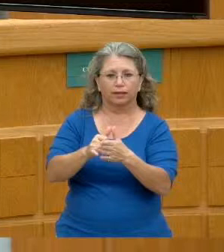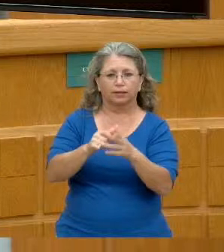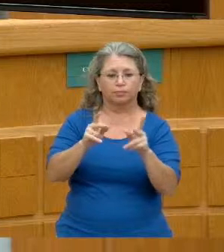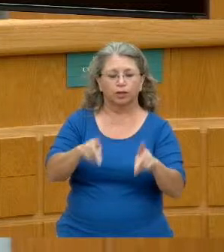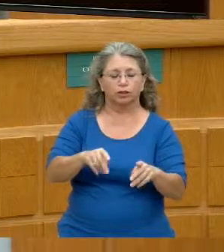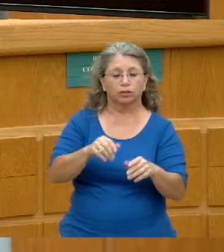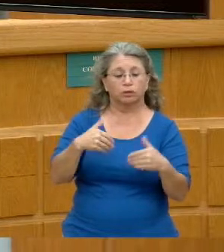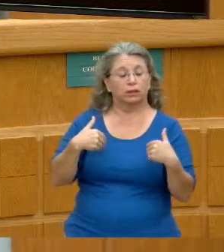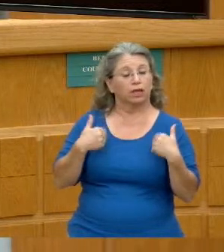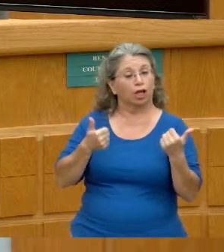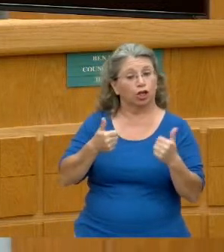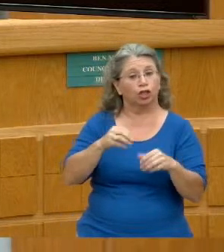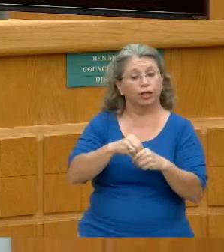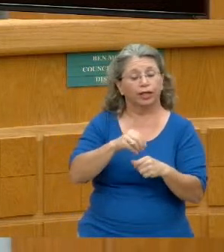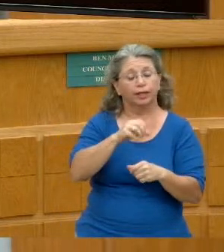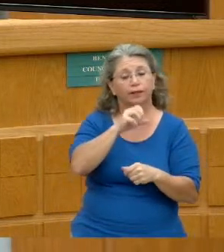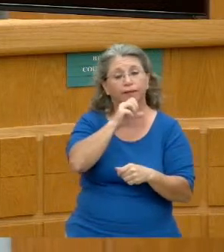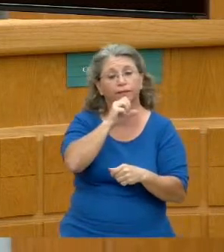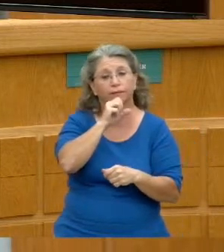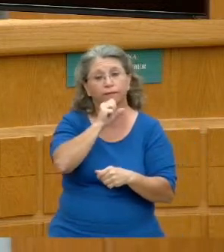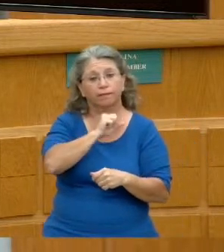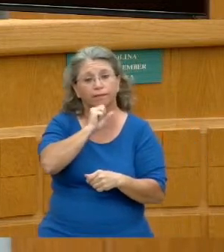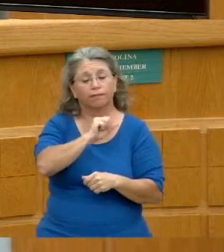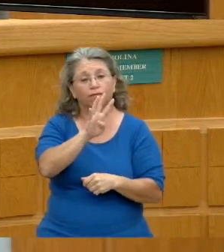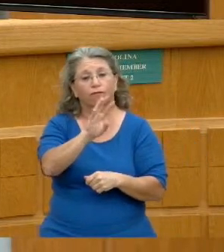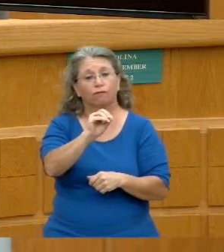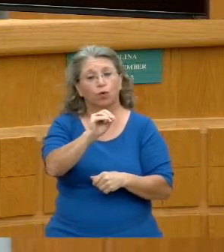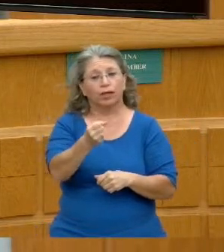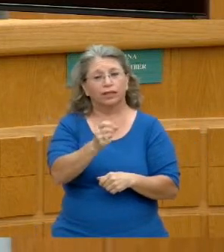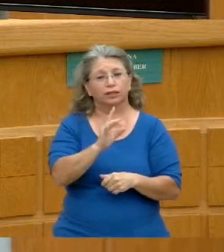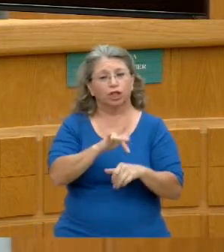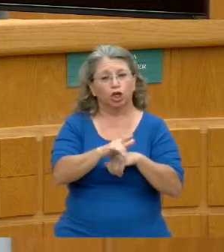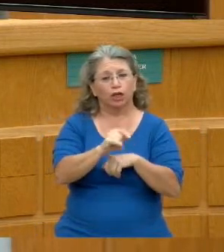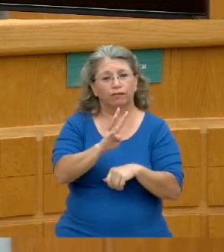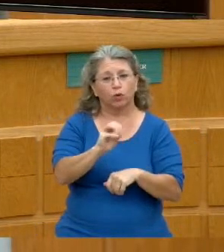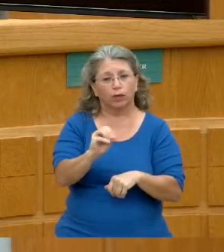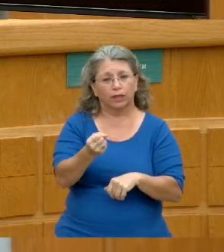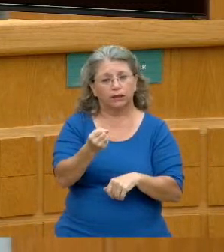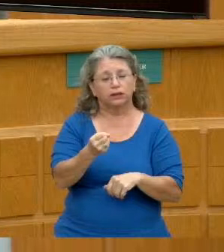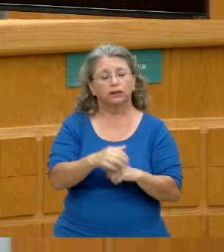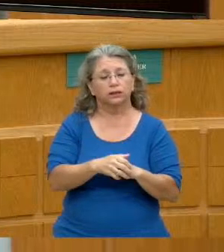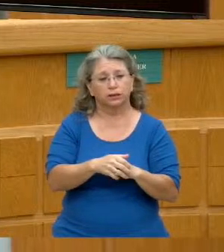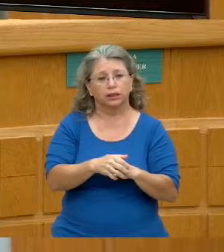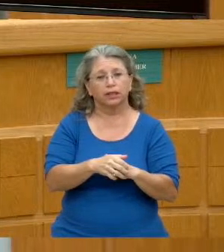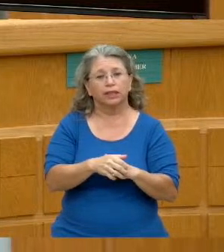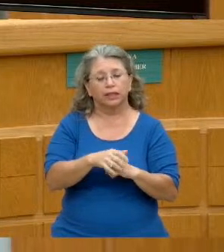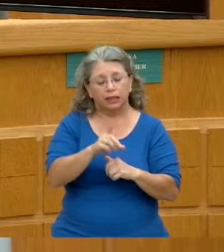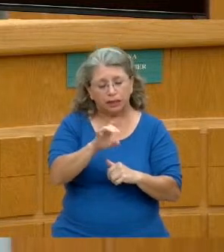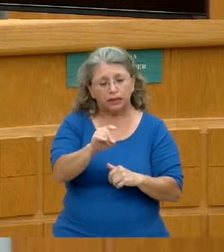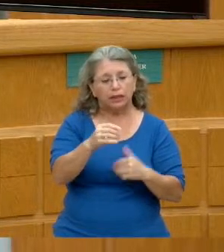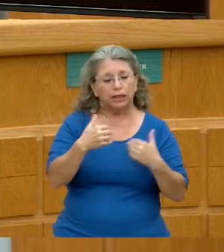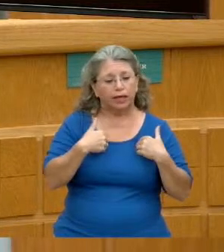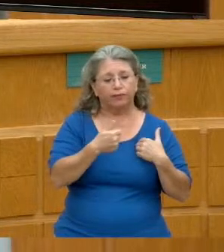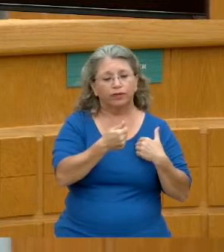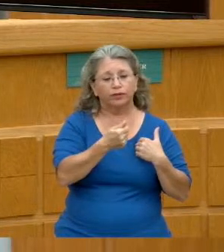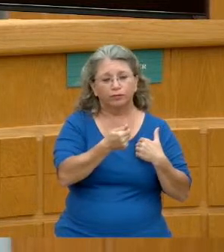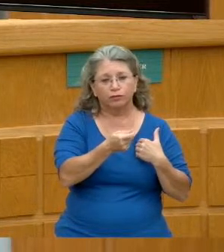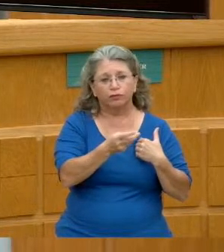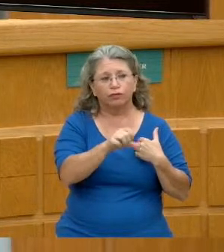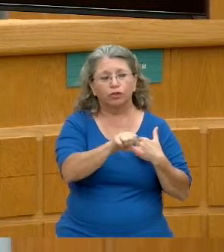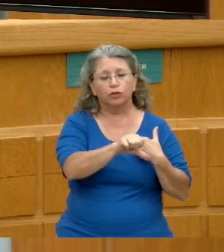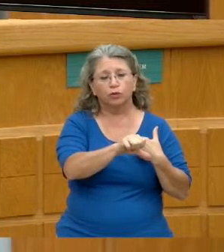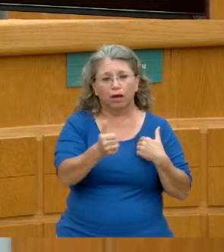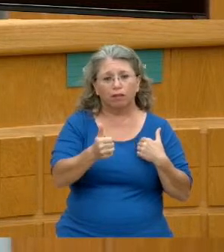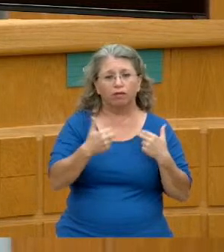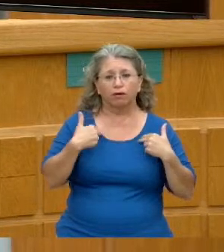his 40s, his early 40s. And he did have a few other comorbidities, but still, it